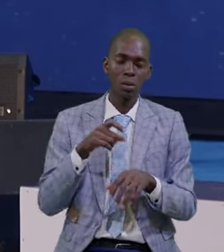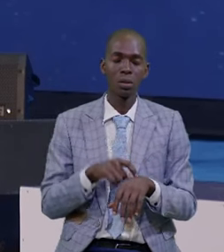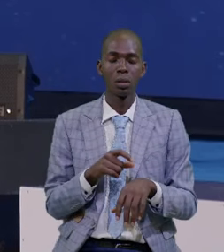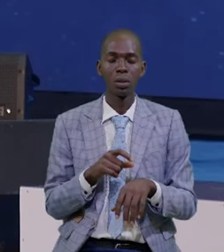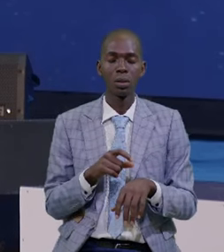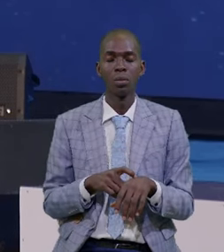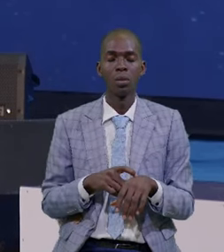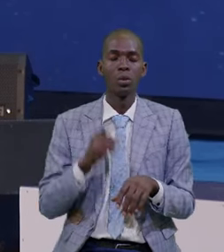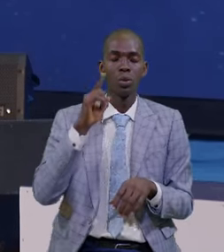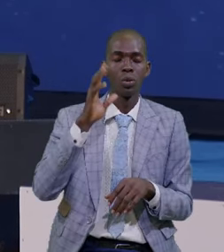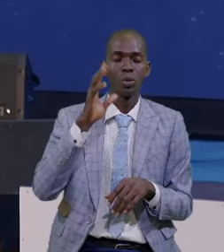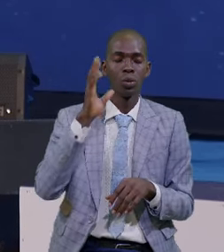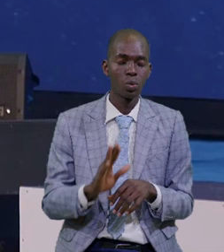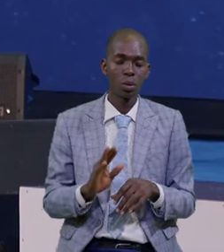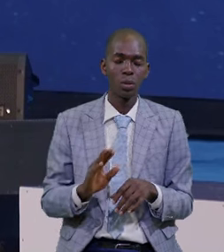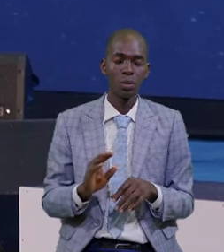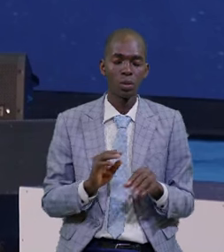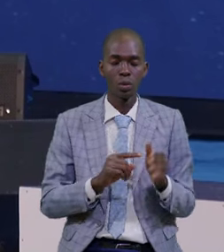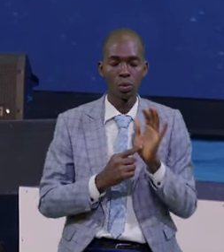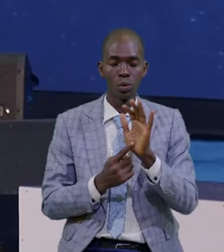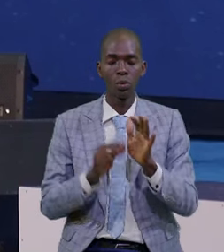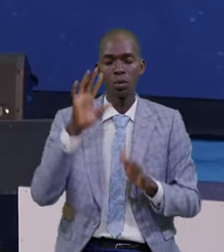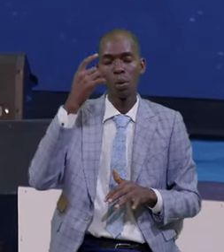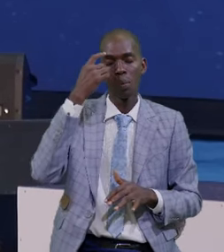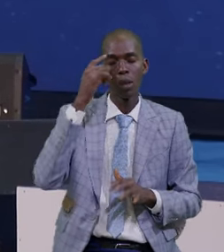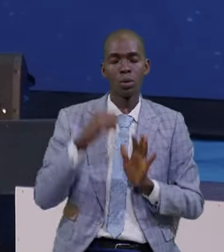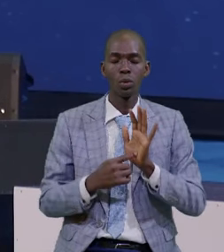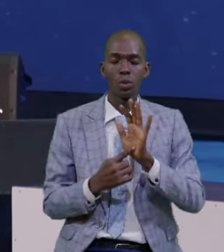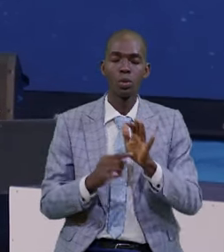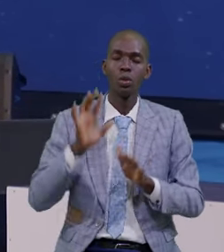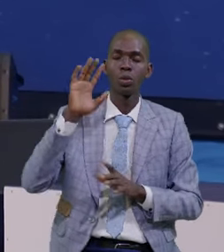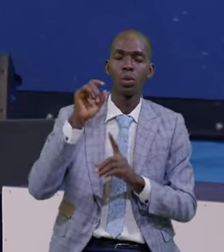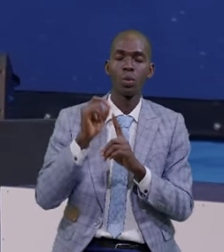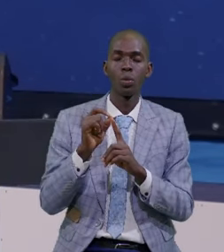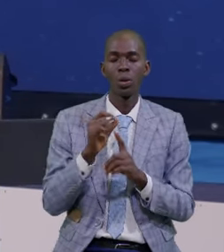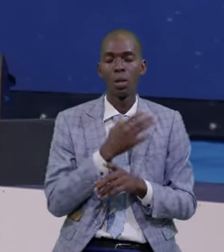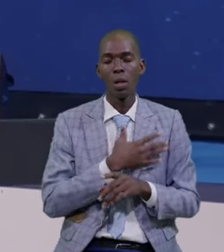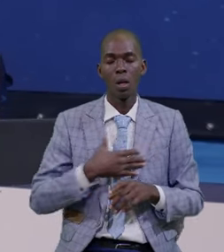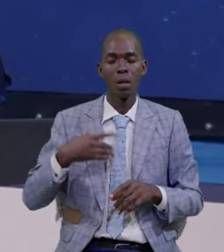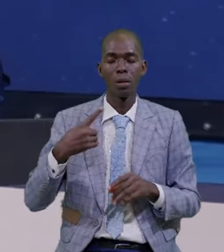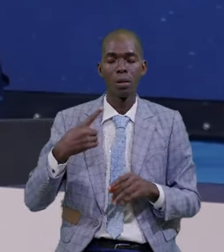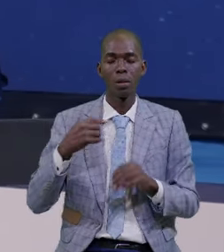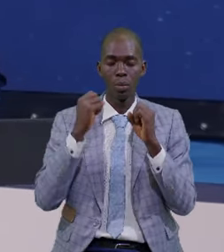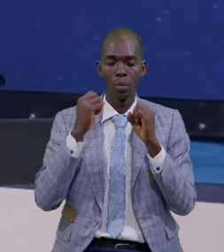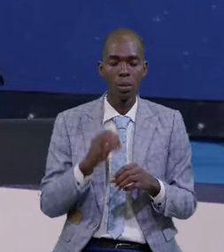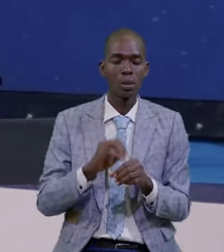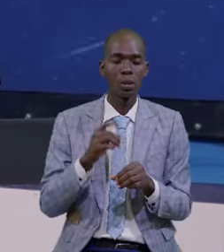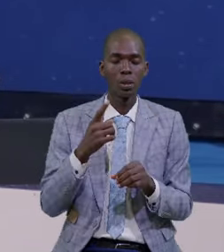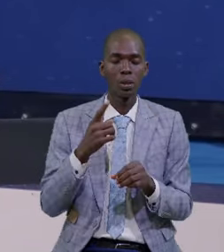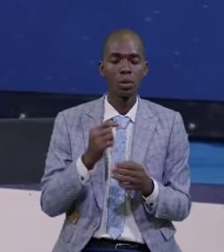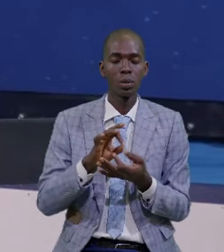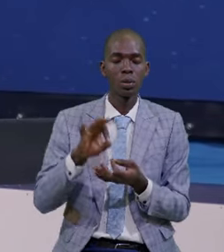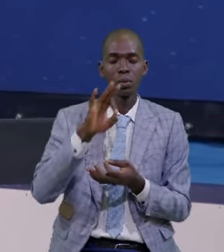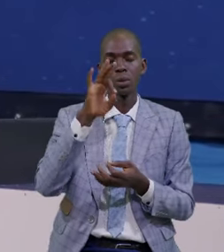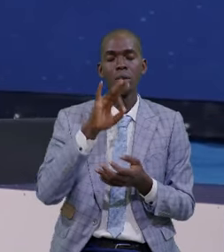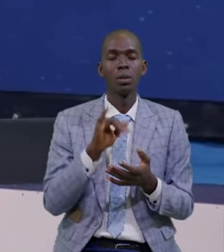reveal your might, you reveal your word, and the power in the Holy Ghost that you